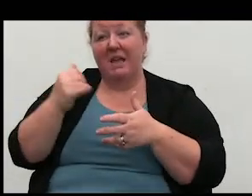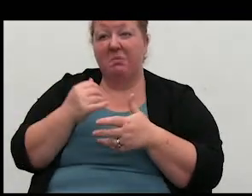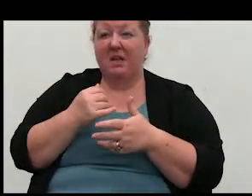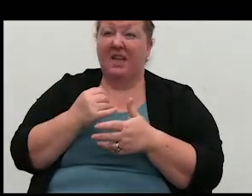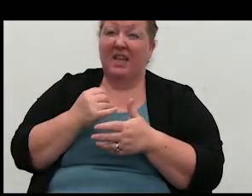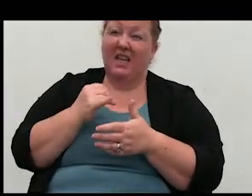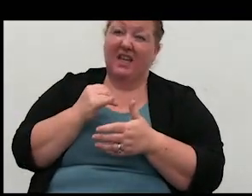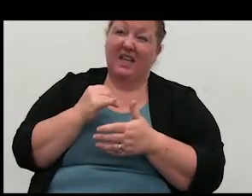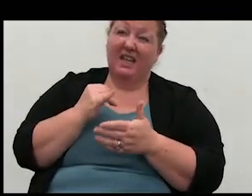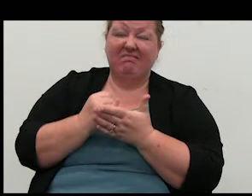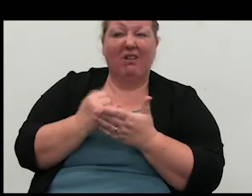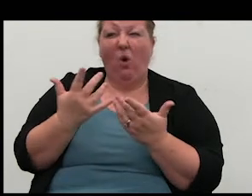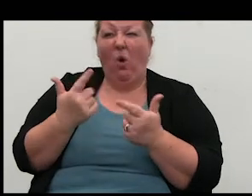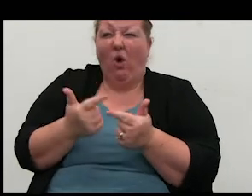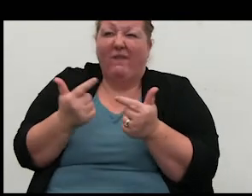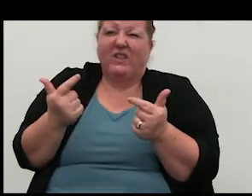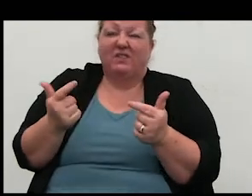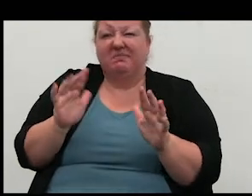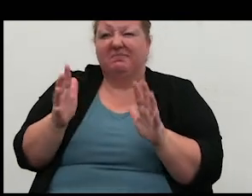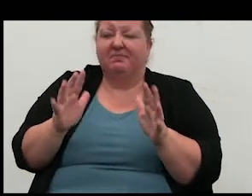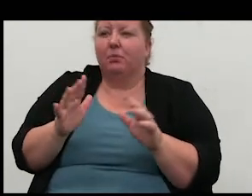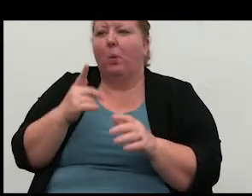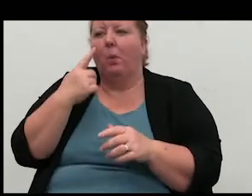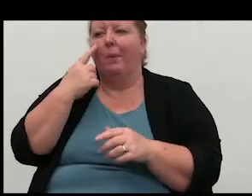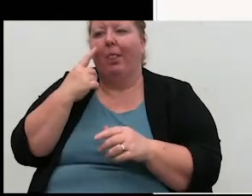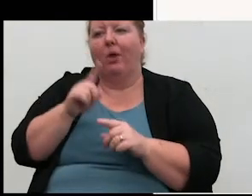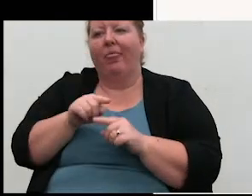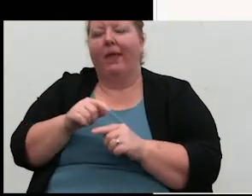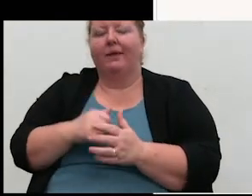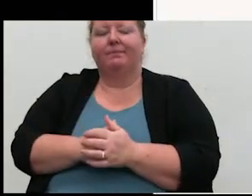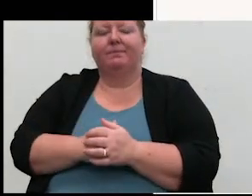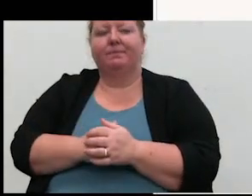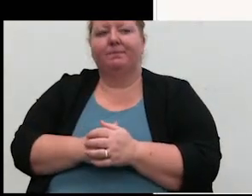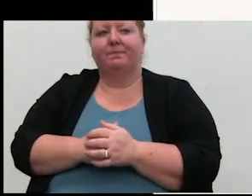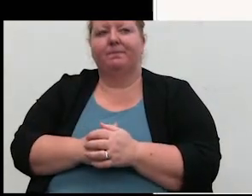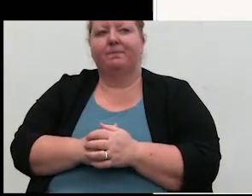even perhaps overdone, but we'll get on to that. So,